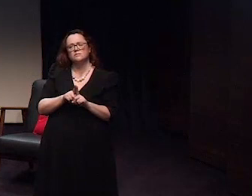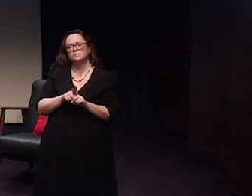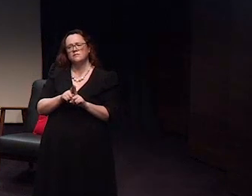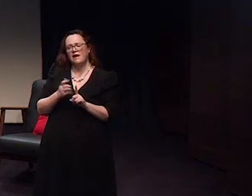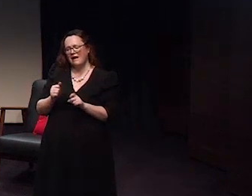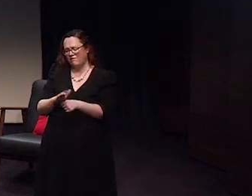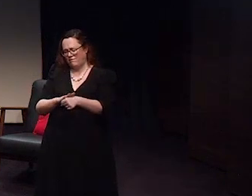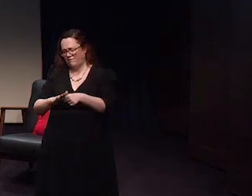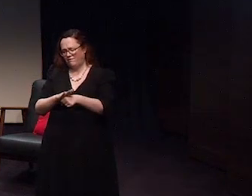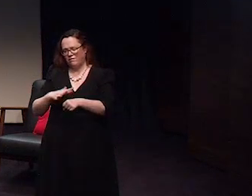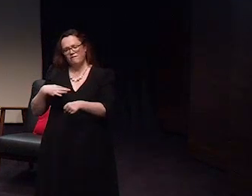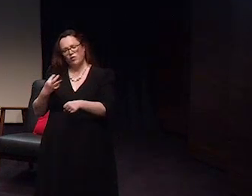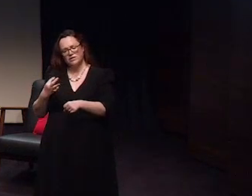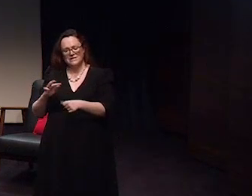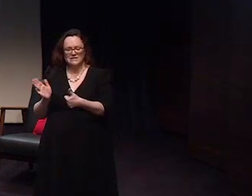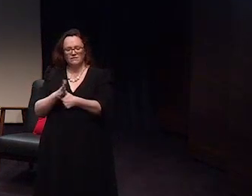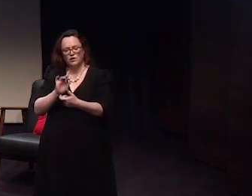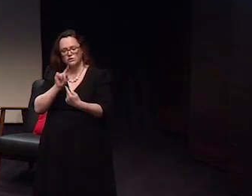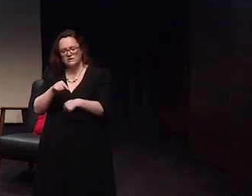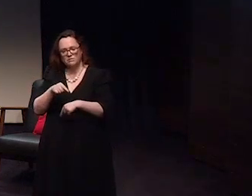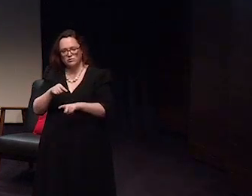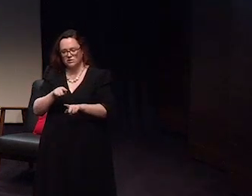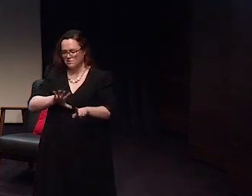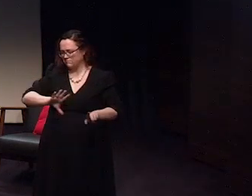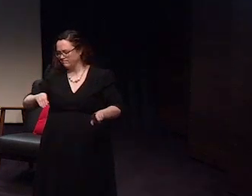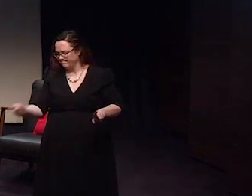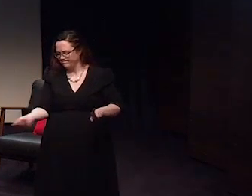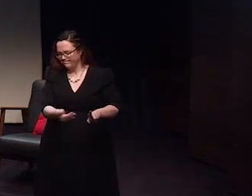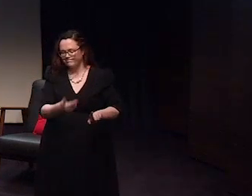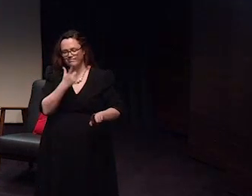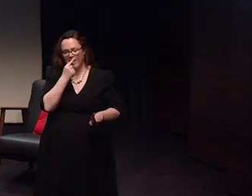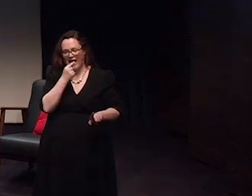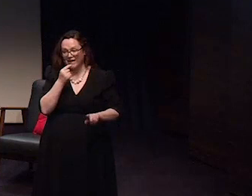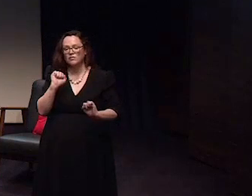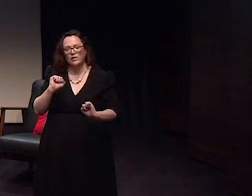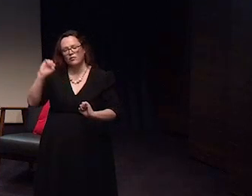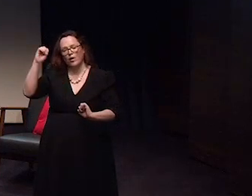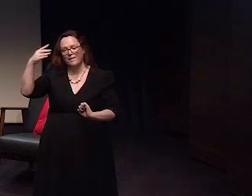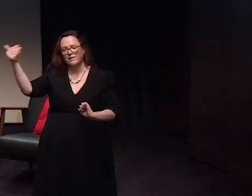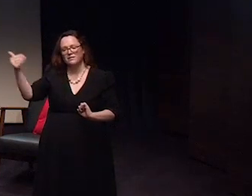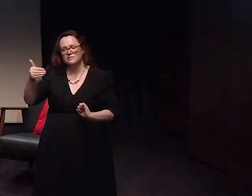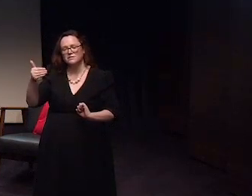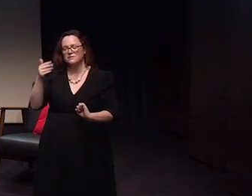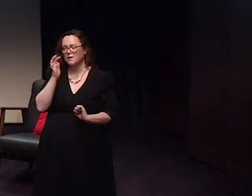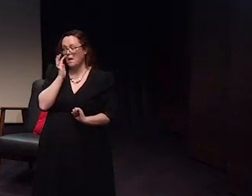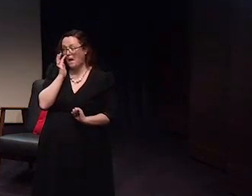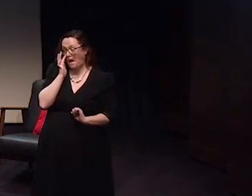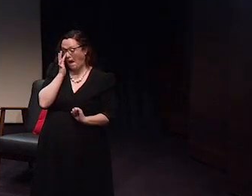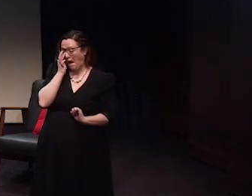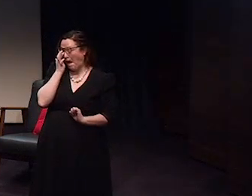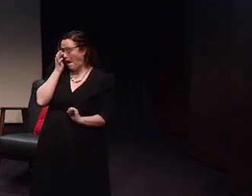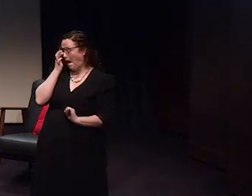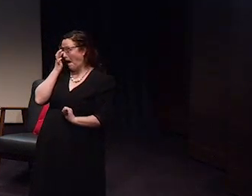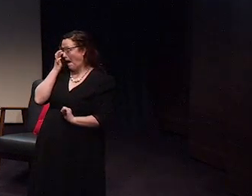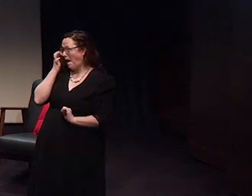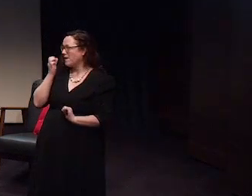alarm application. And fourth, often only provide remote response such a telephone advice, no ambulance dispatch,